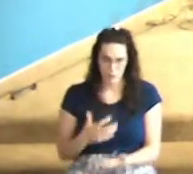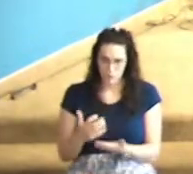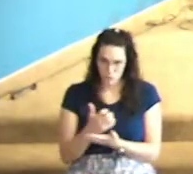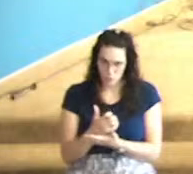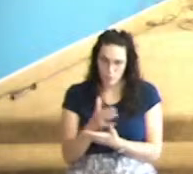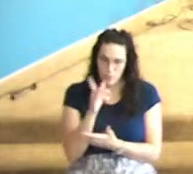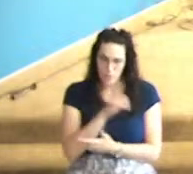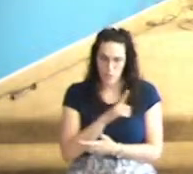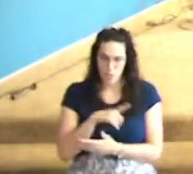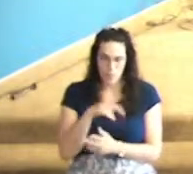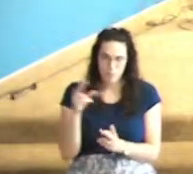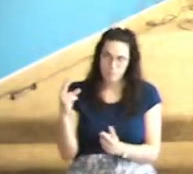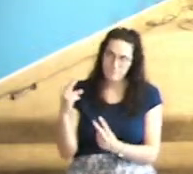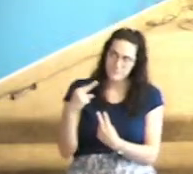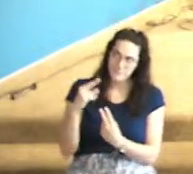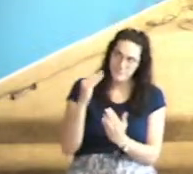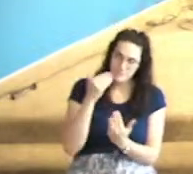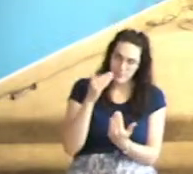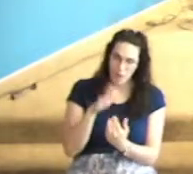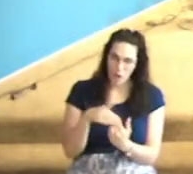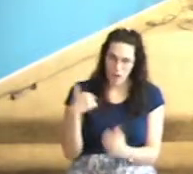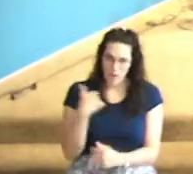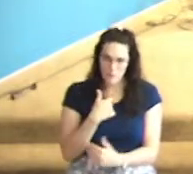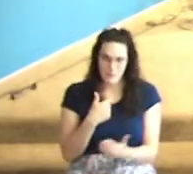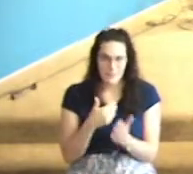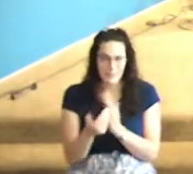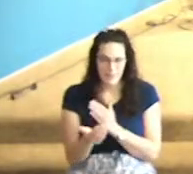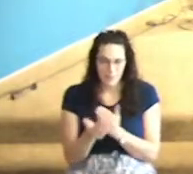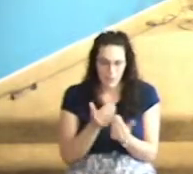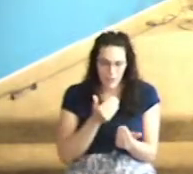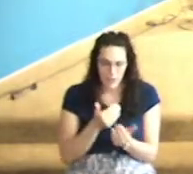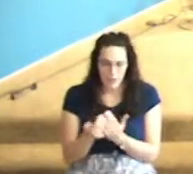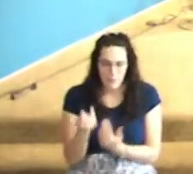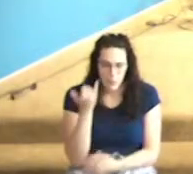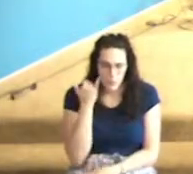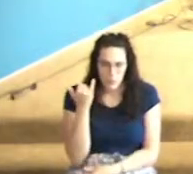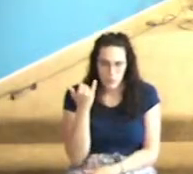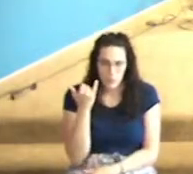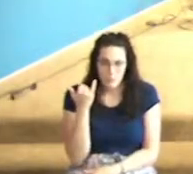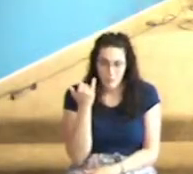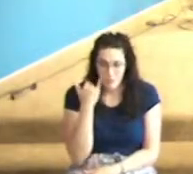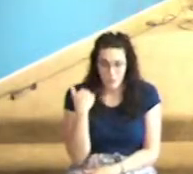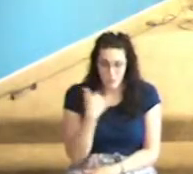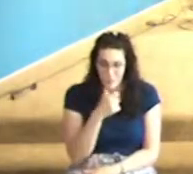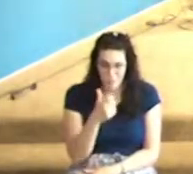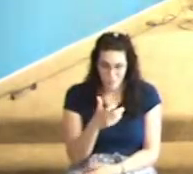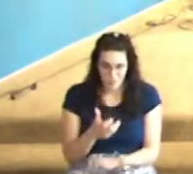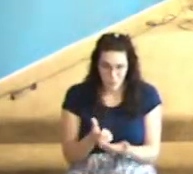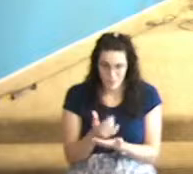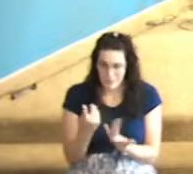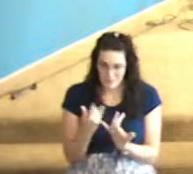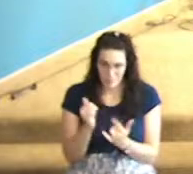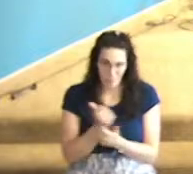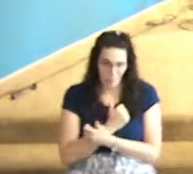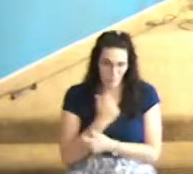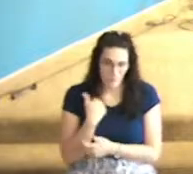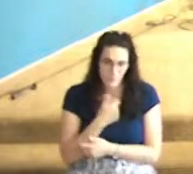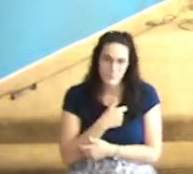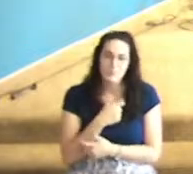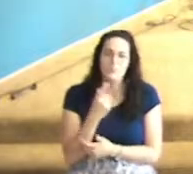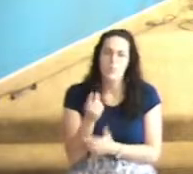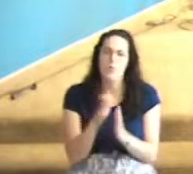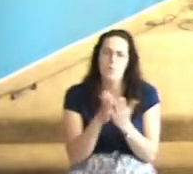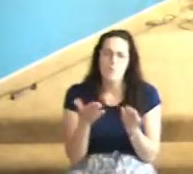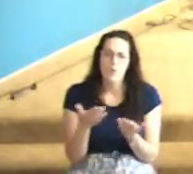favor upon us, even when we don't deserve it. Some of you have read this book by James Bryan Smith, called The Good and